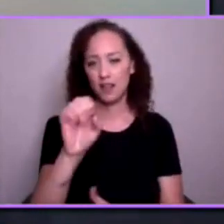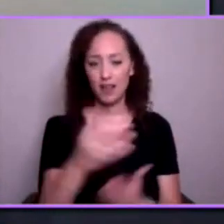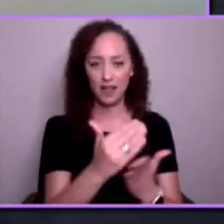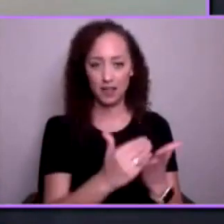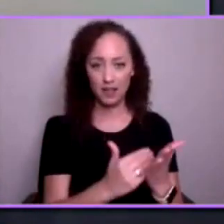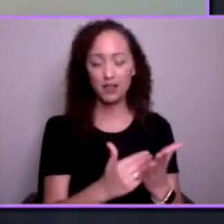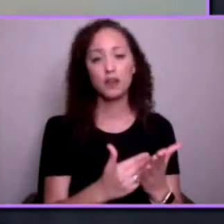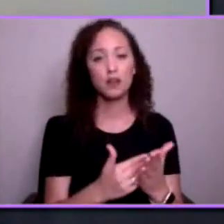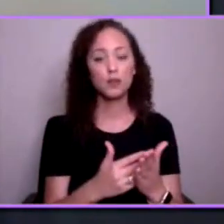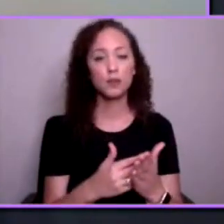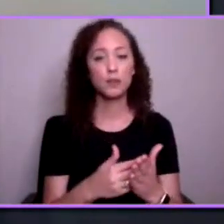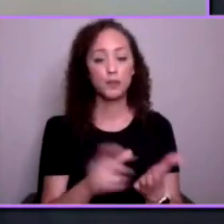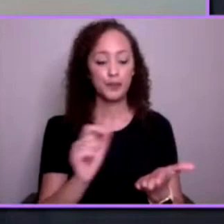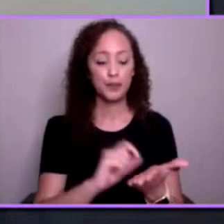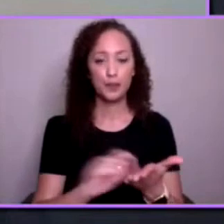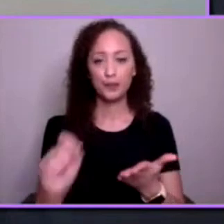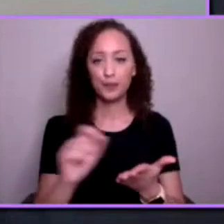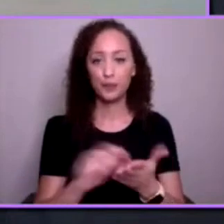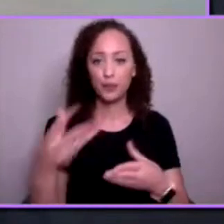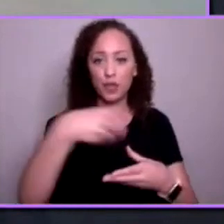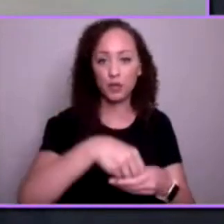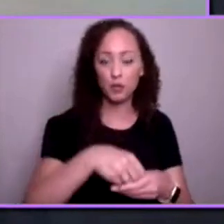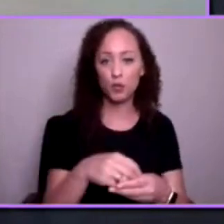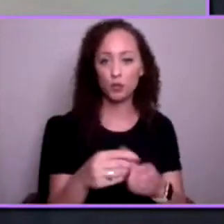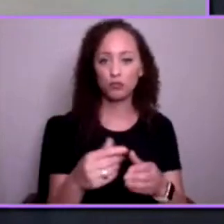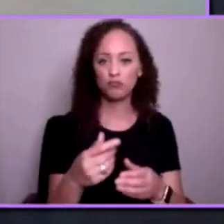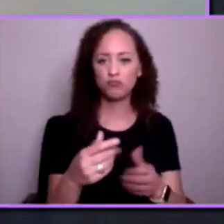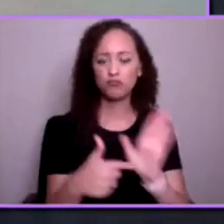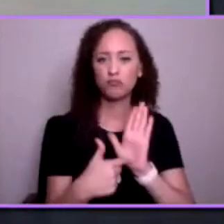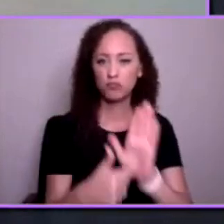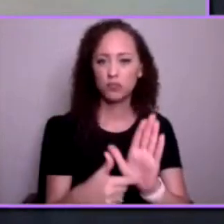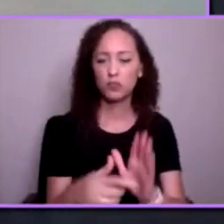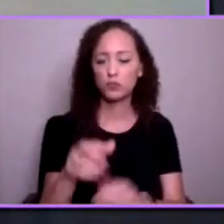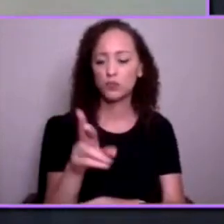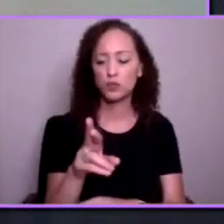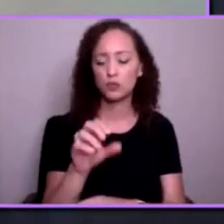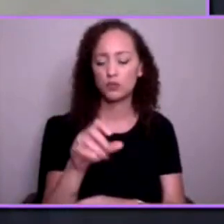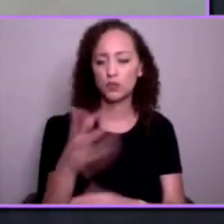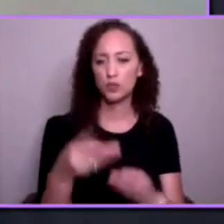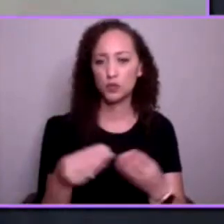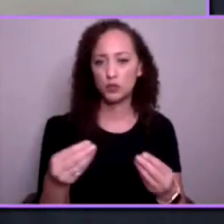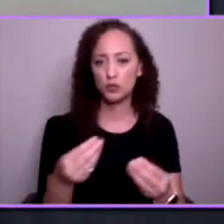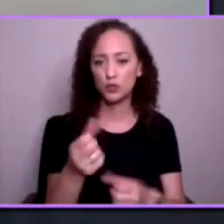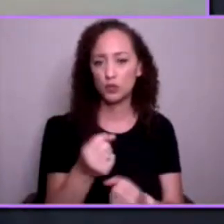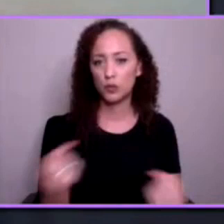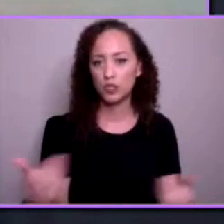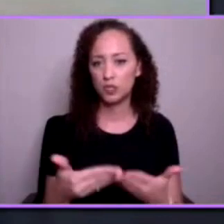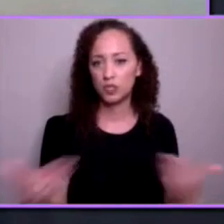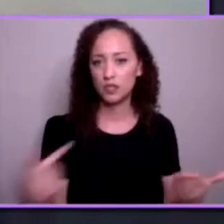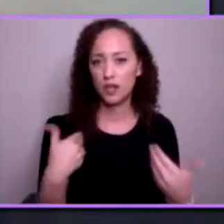reputable sources, and it has over 700 proper terminology and appropriate use